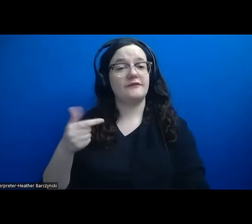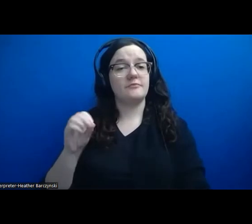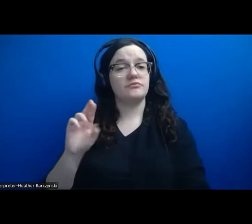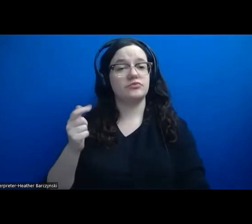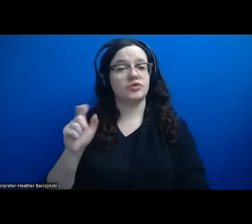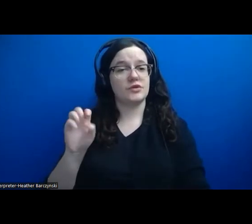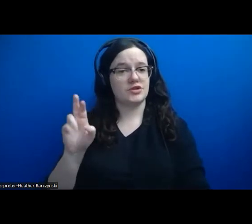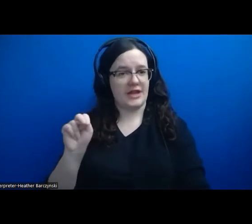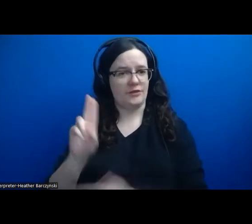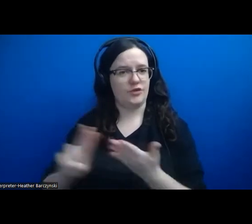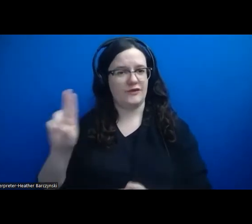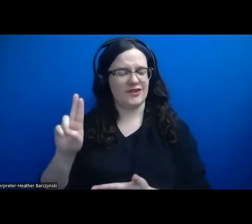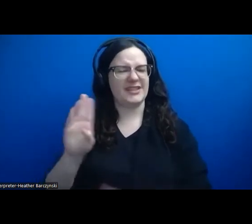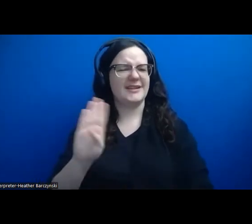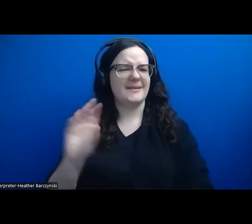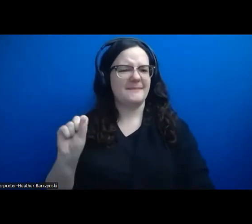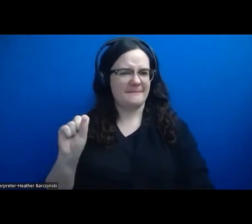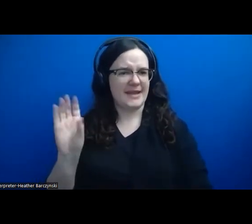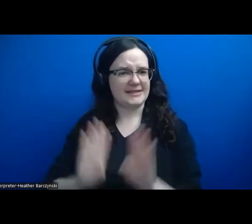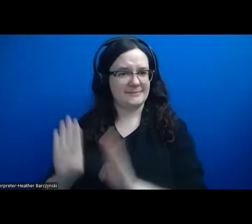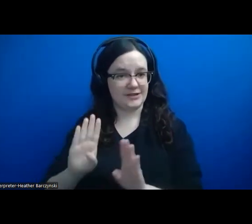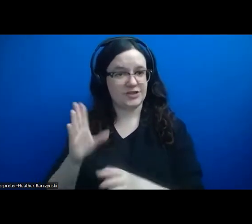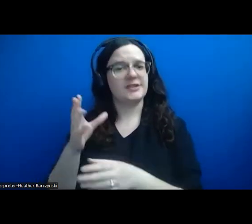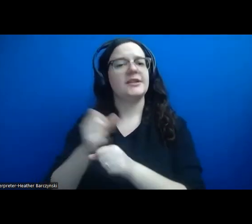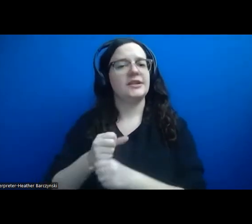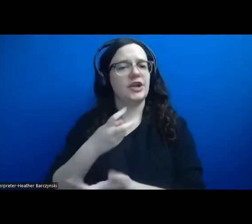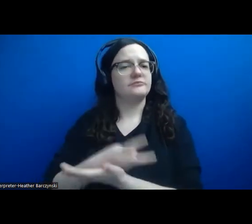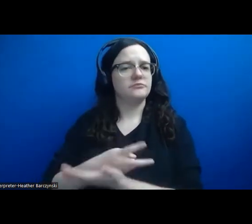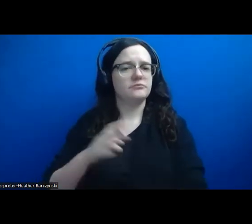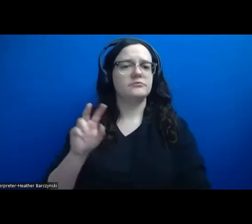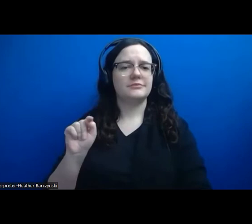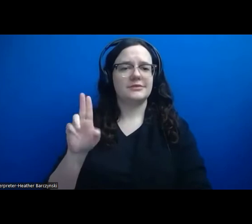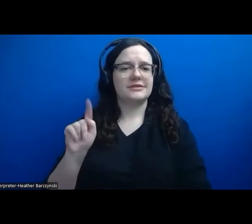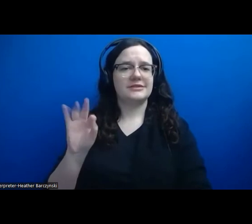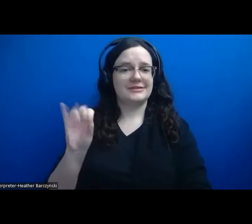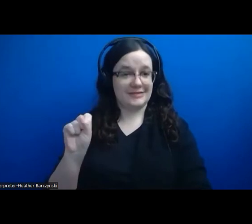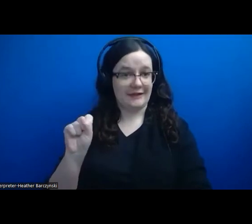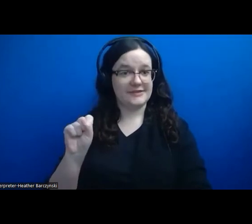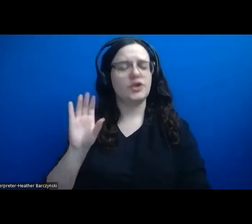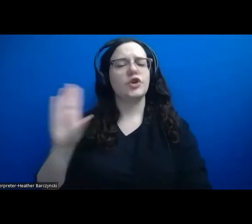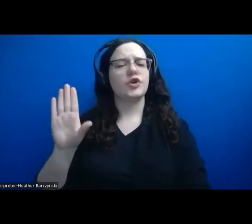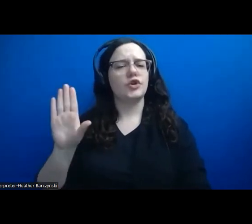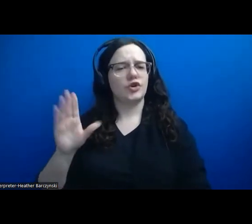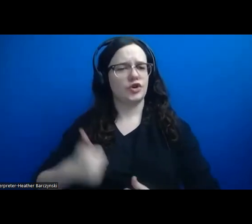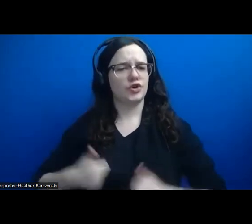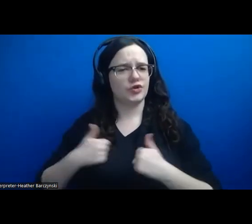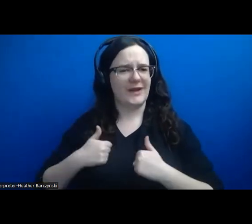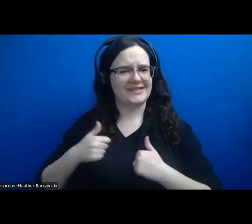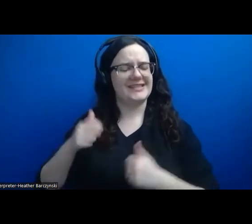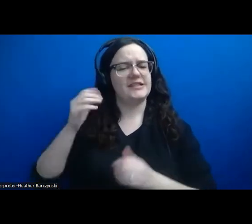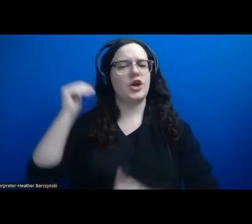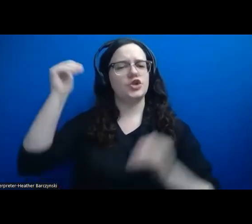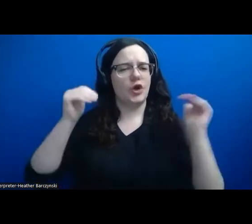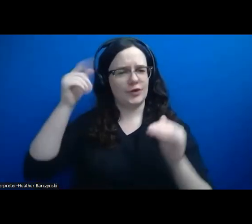Biology, received her medical degree from Tufts University of Medicine, completed her residency in adult psychiatry at McLean Hospital, and completed